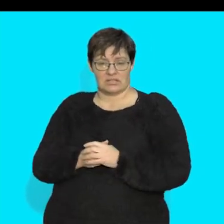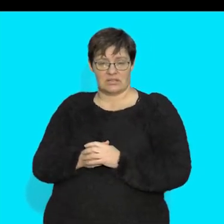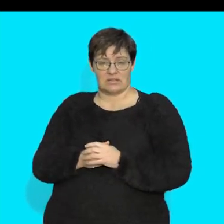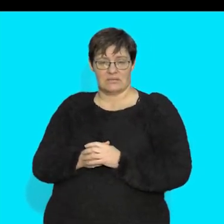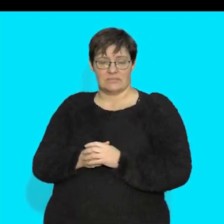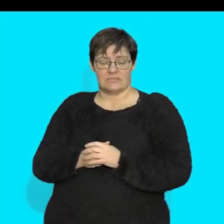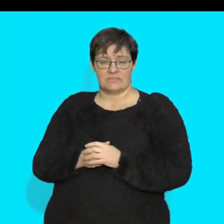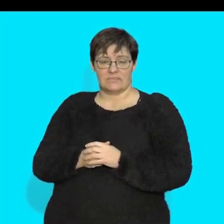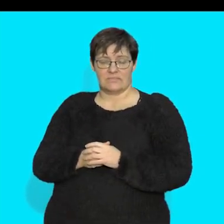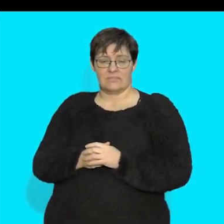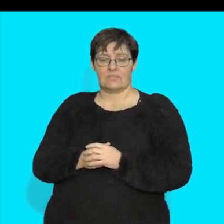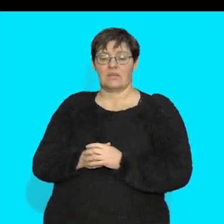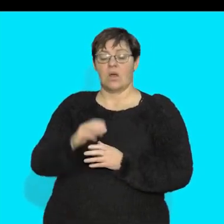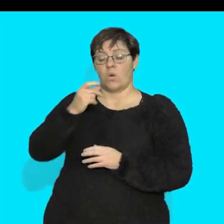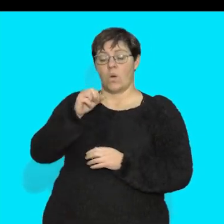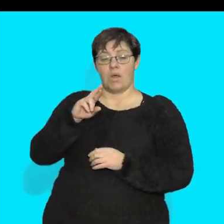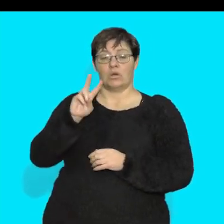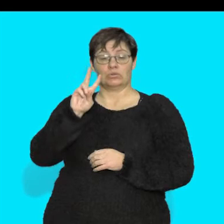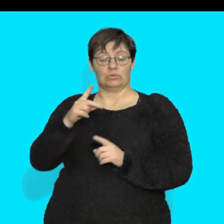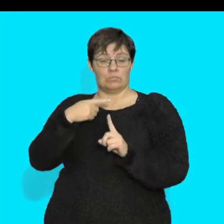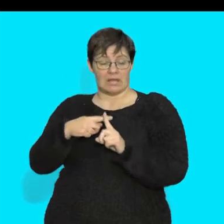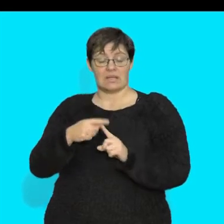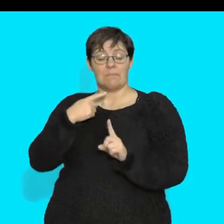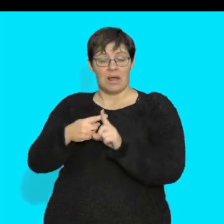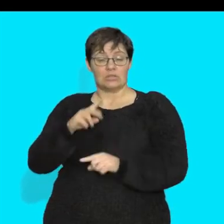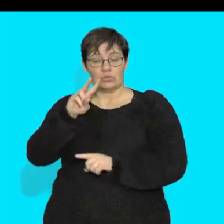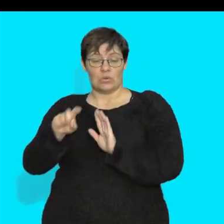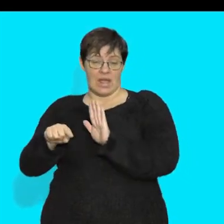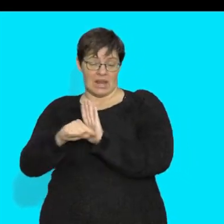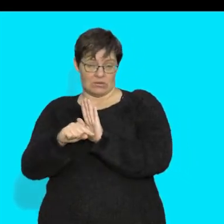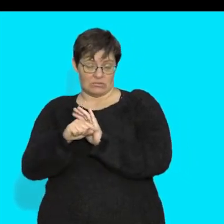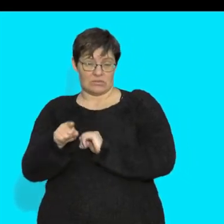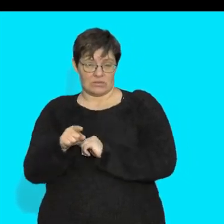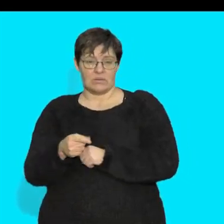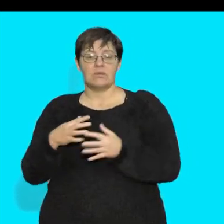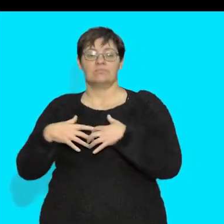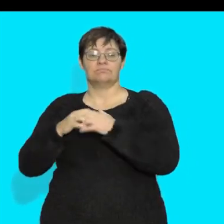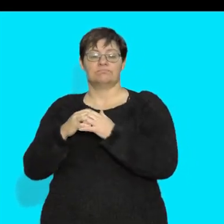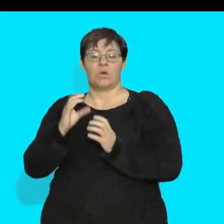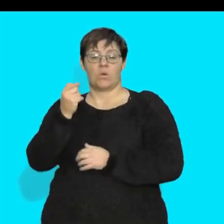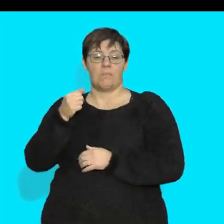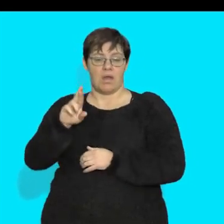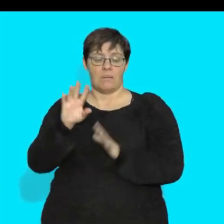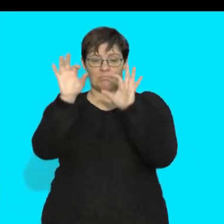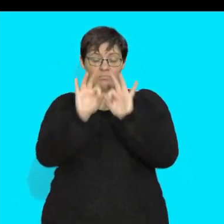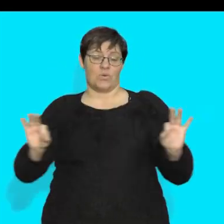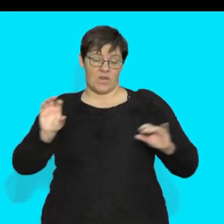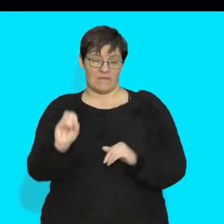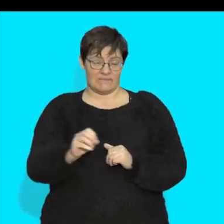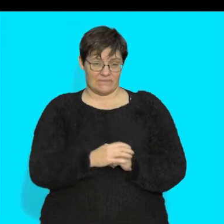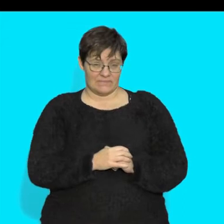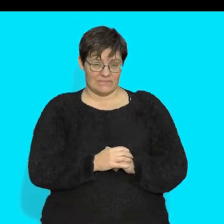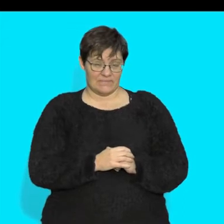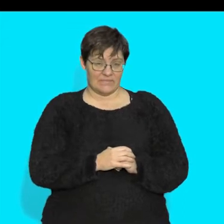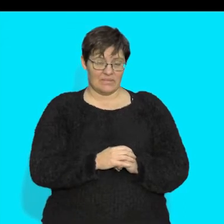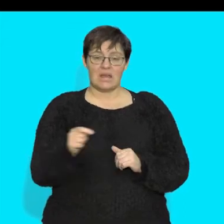reaction here. You're getting copper 2 plus 2 electrons to form your copper, which